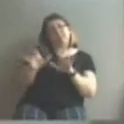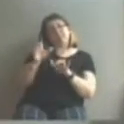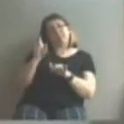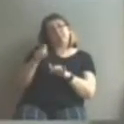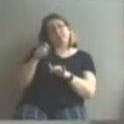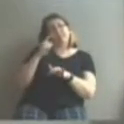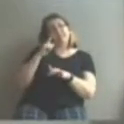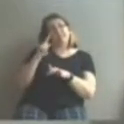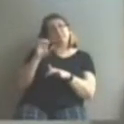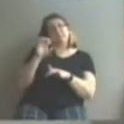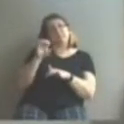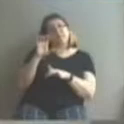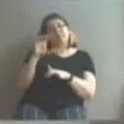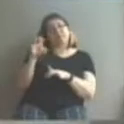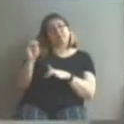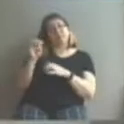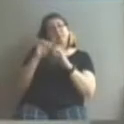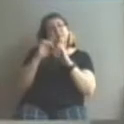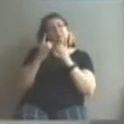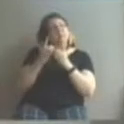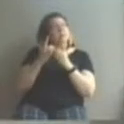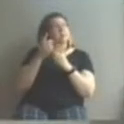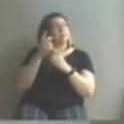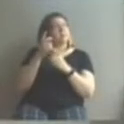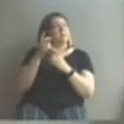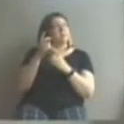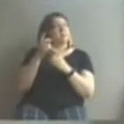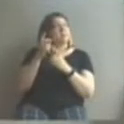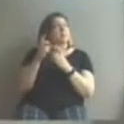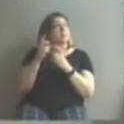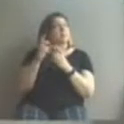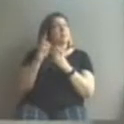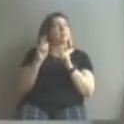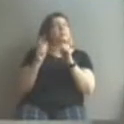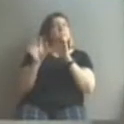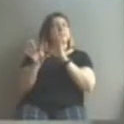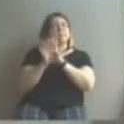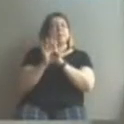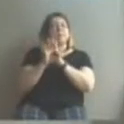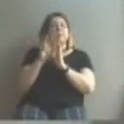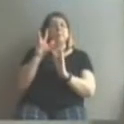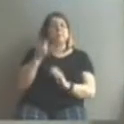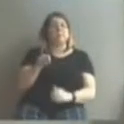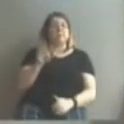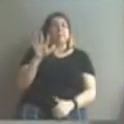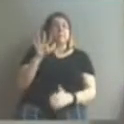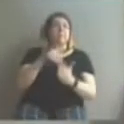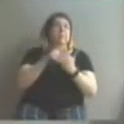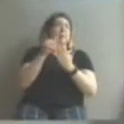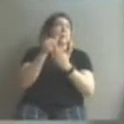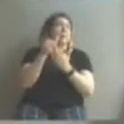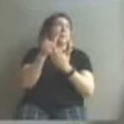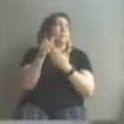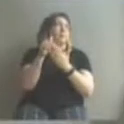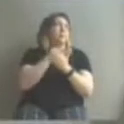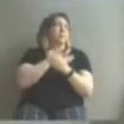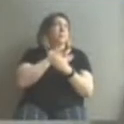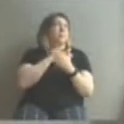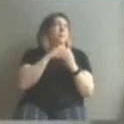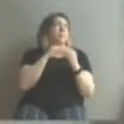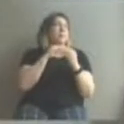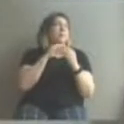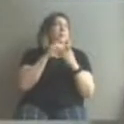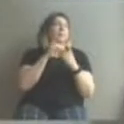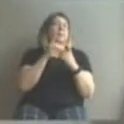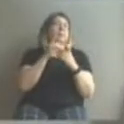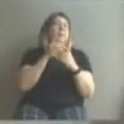our exceptional child education department to locate $3.5 million to support programs in schools. I was just wondering if somebody could explain how these org